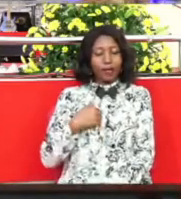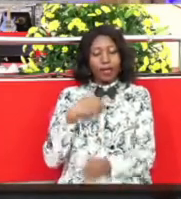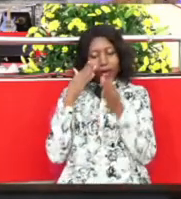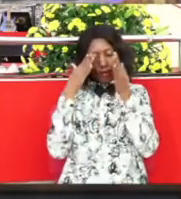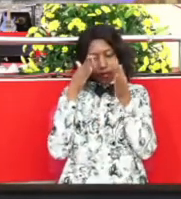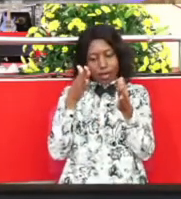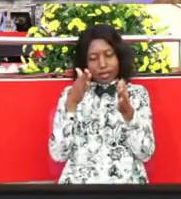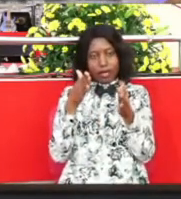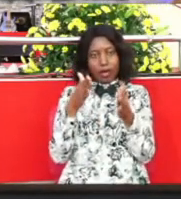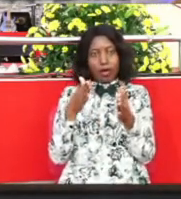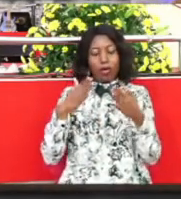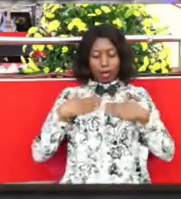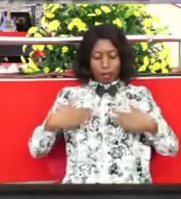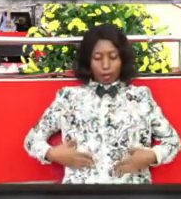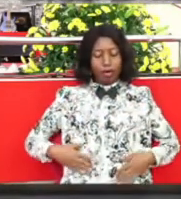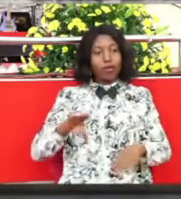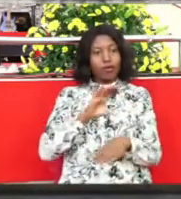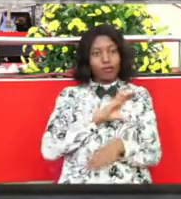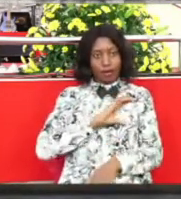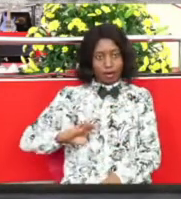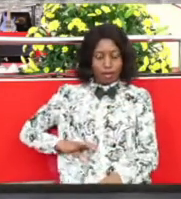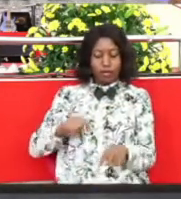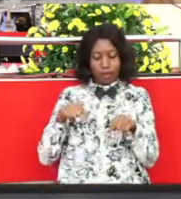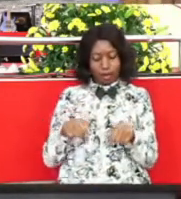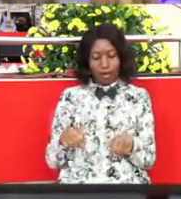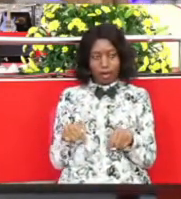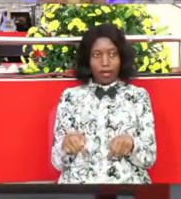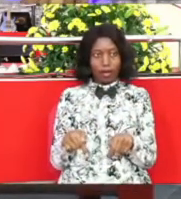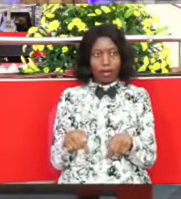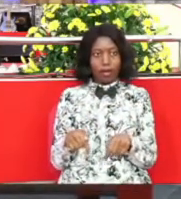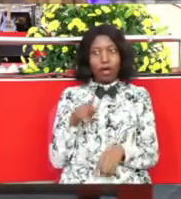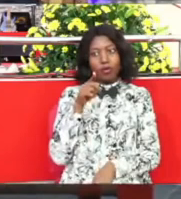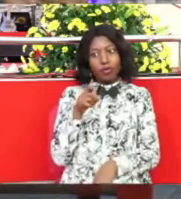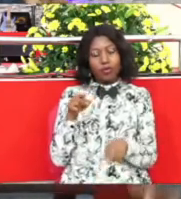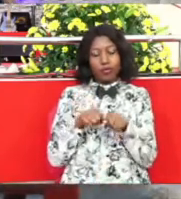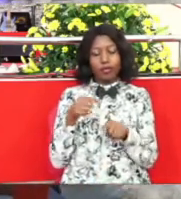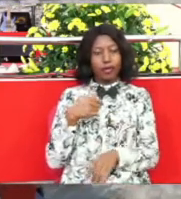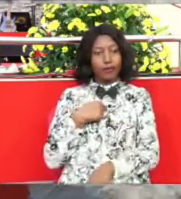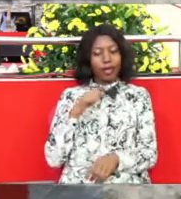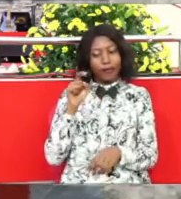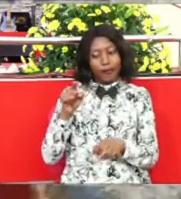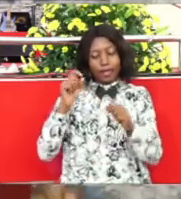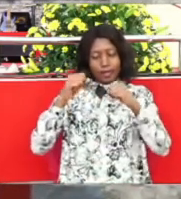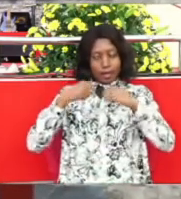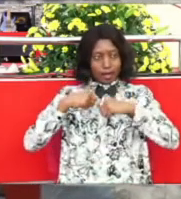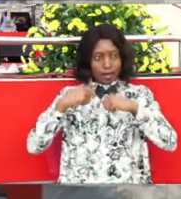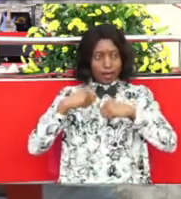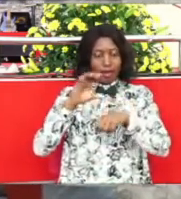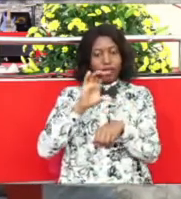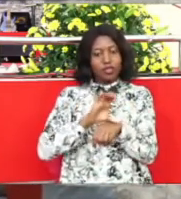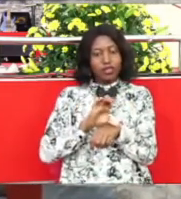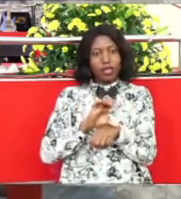body of Christ today. Natazamia mwili wa Kristo leo. And you and me would agree with me that the church is not